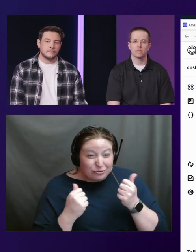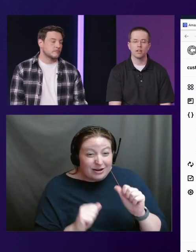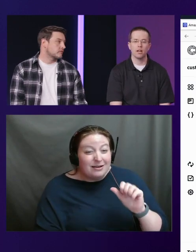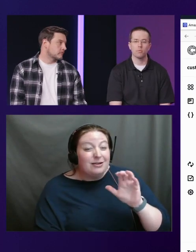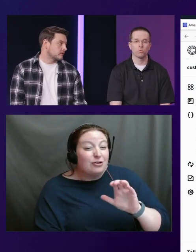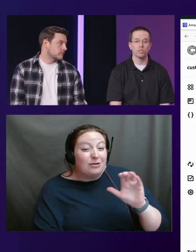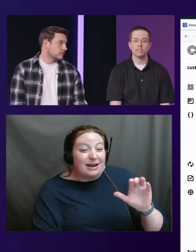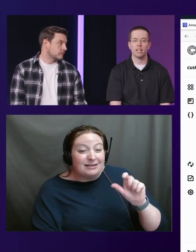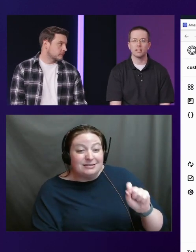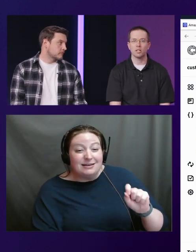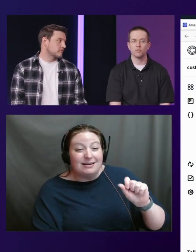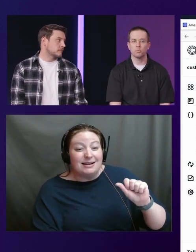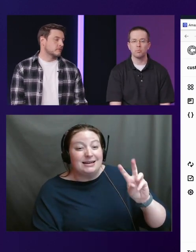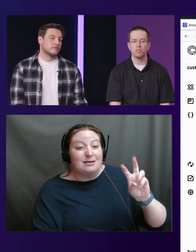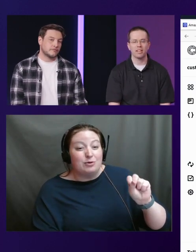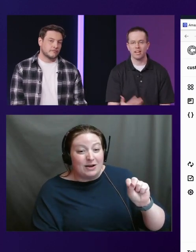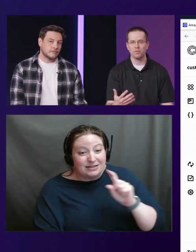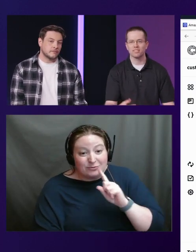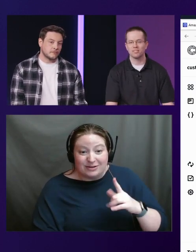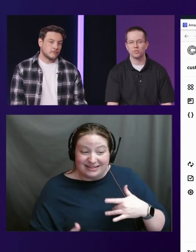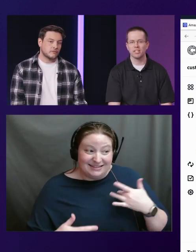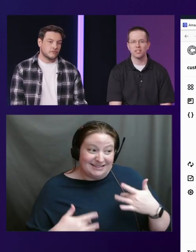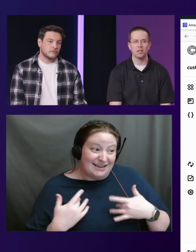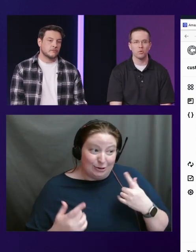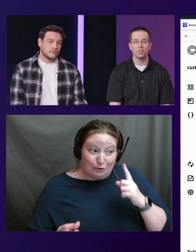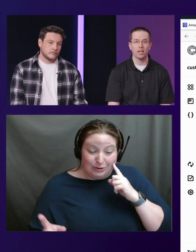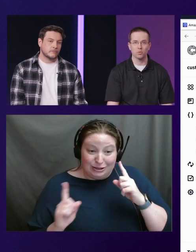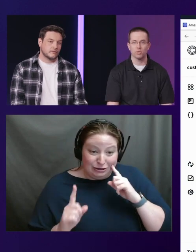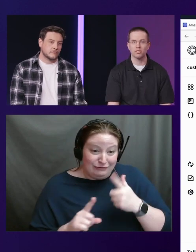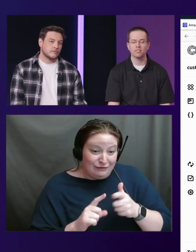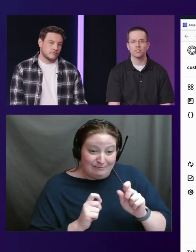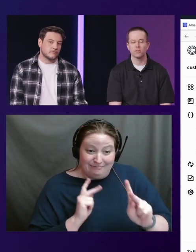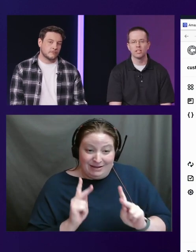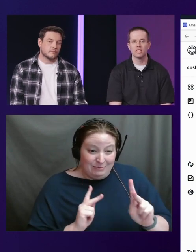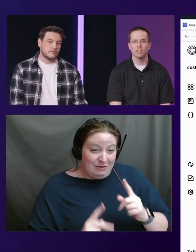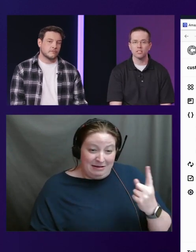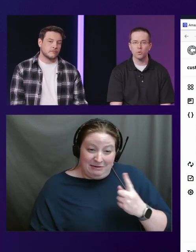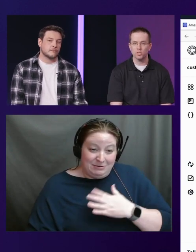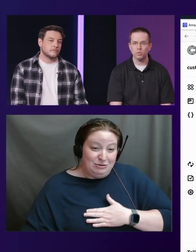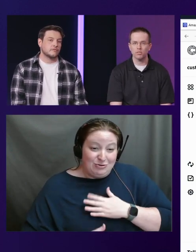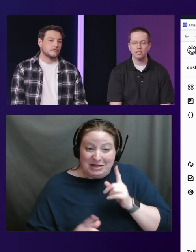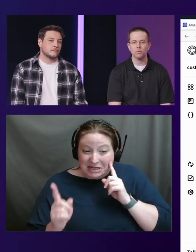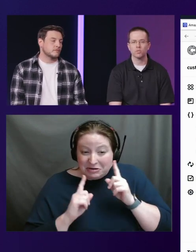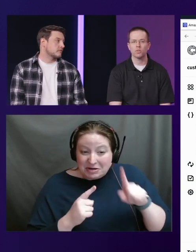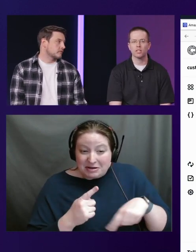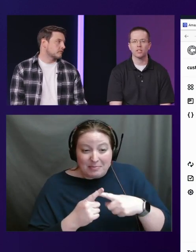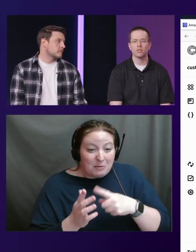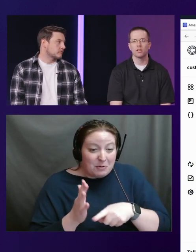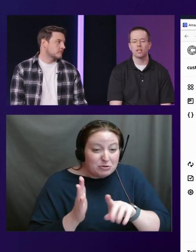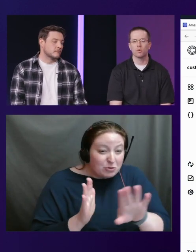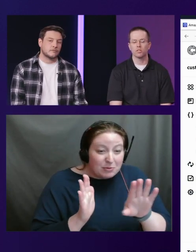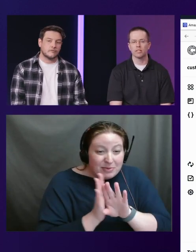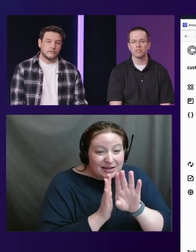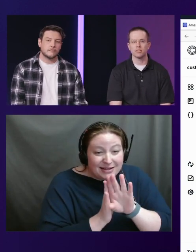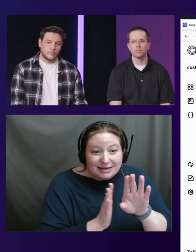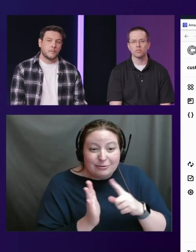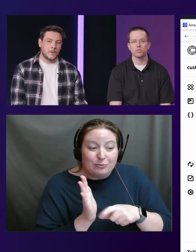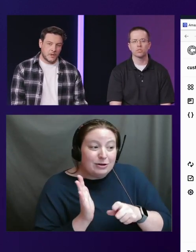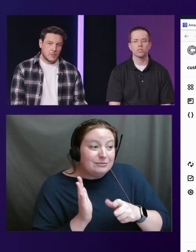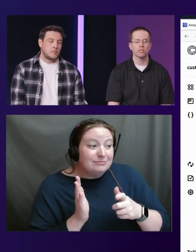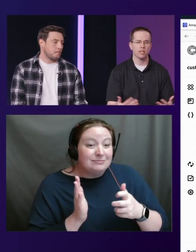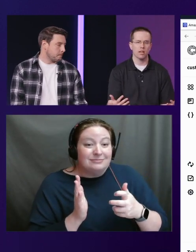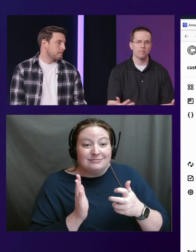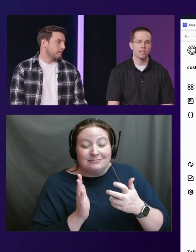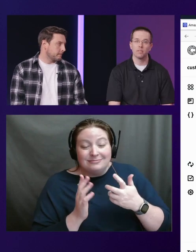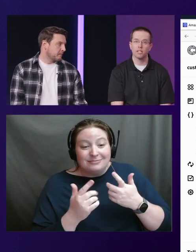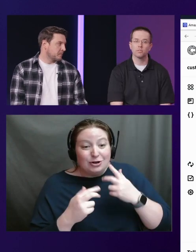codecatalyst.aws. We're really excited to hear from people. I always enjoy hearing on what you guys are building. So let us know what you're building and what's working and what you'd like to see us do in the